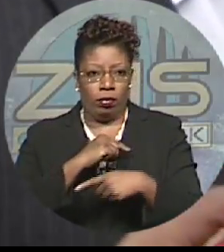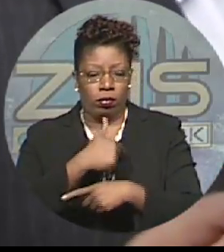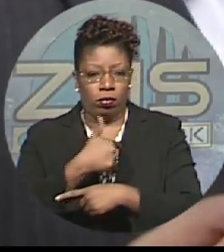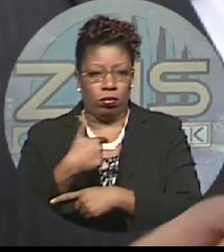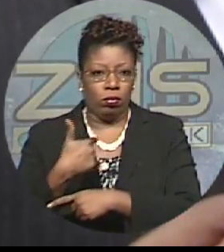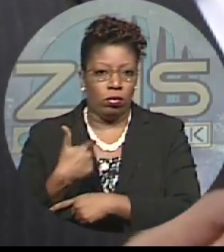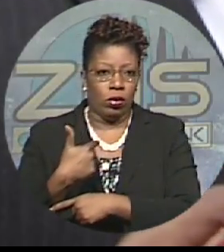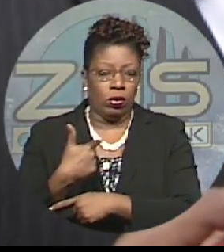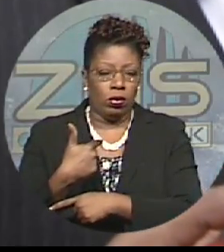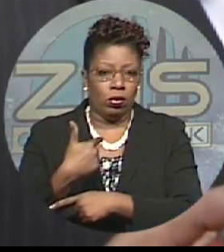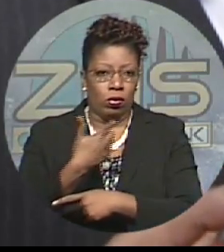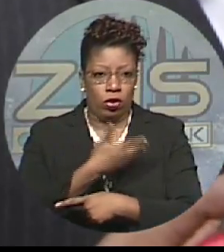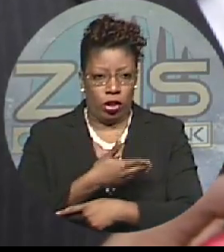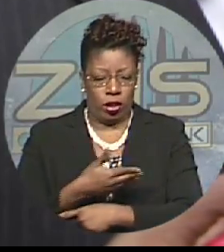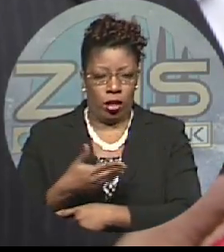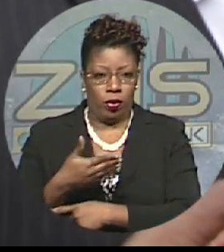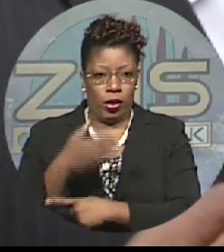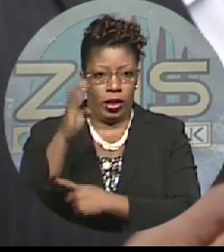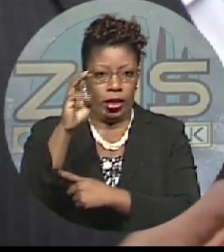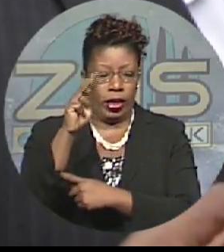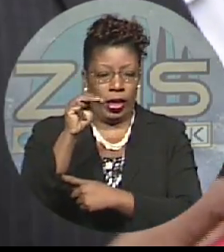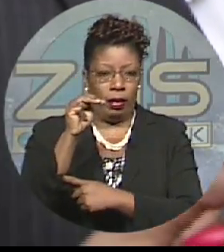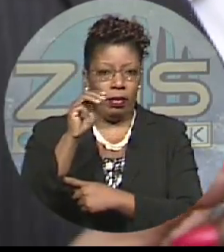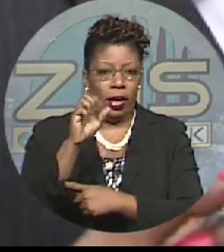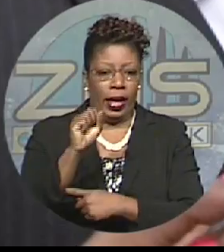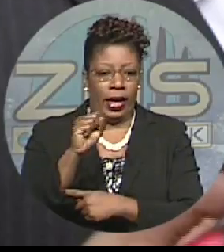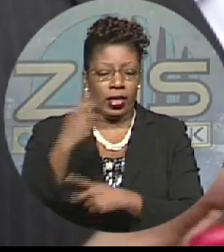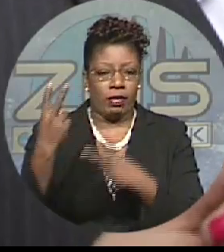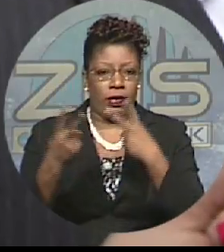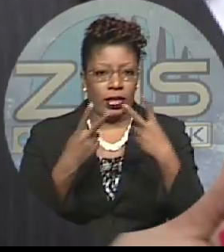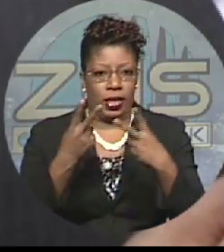chest. EMS also visited that